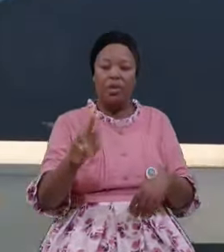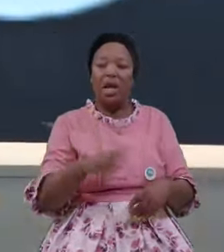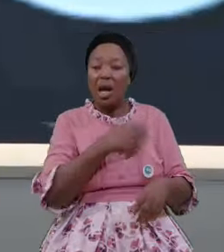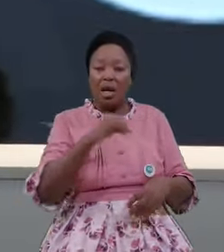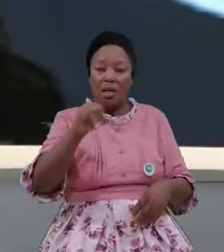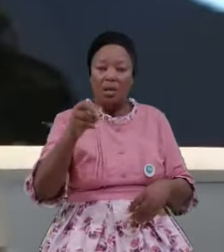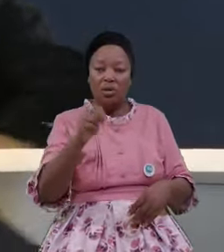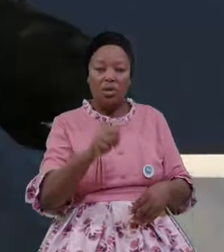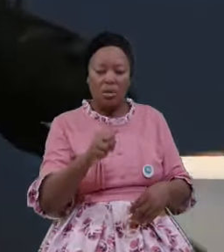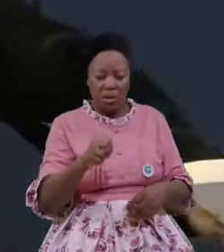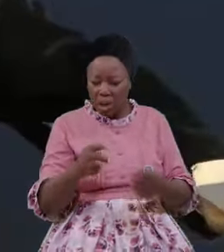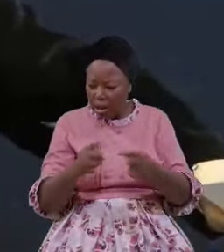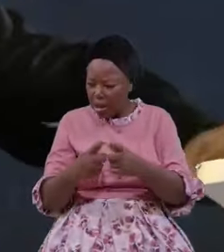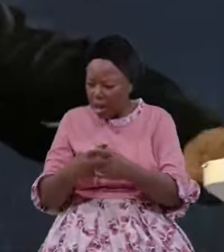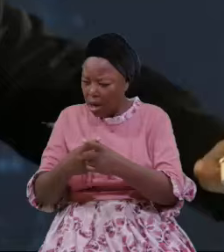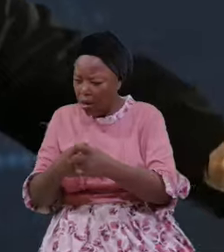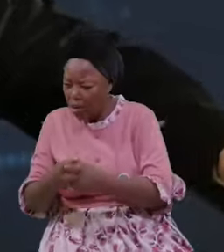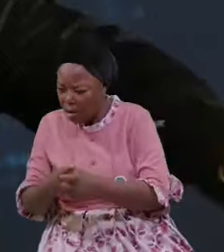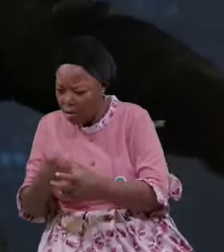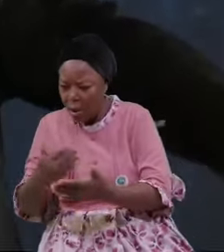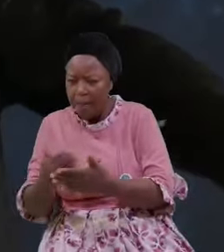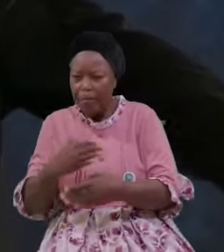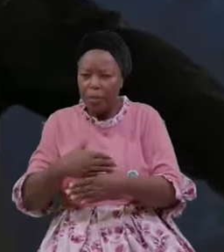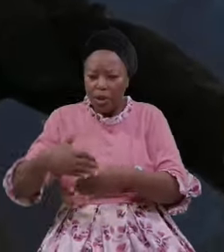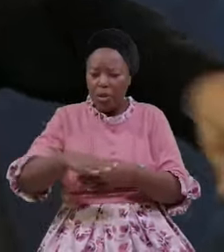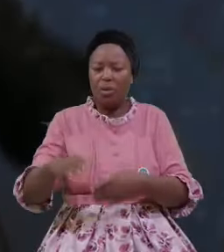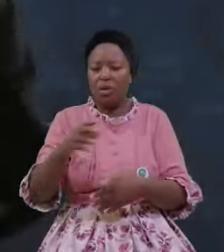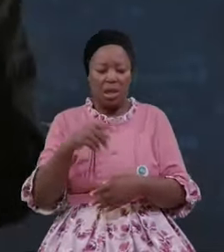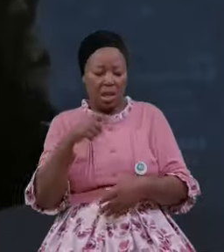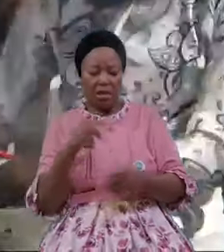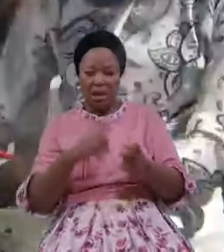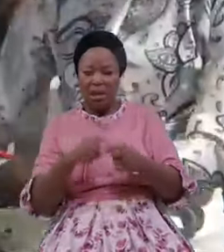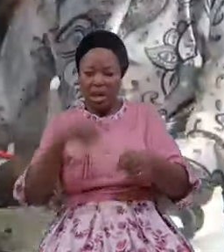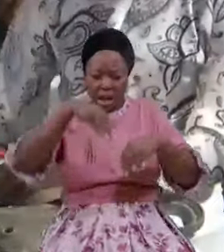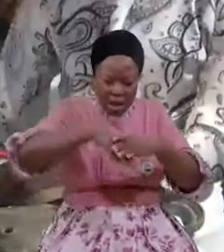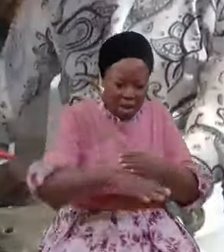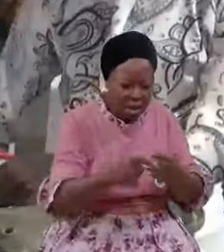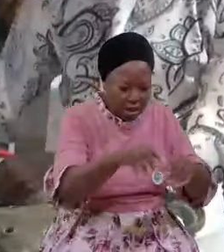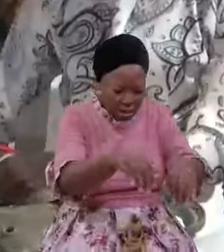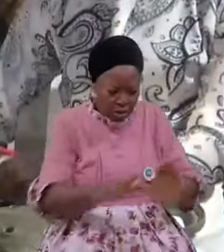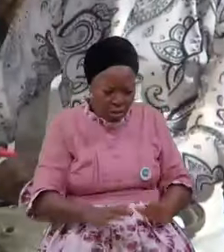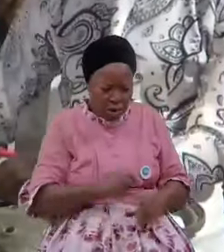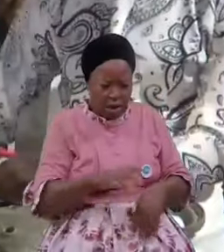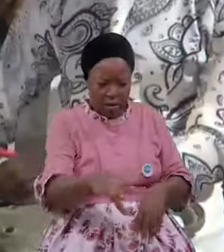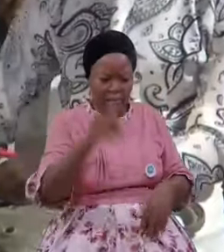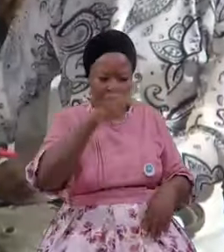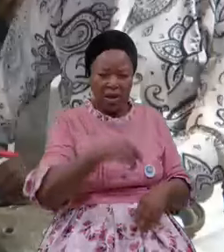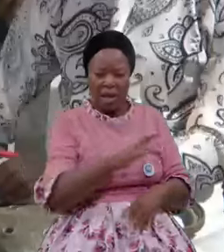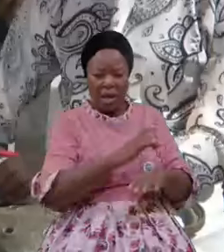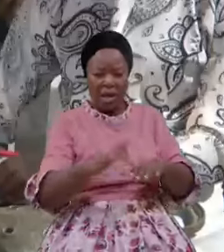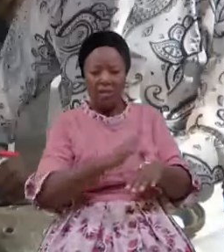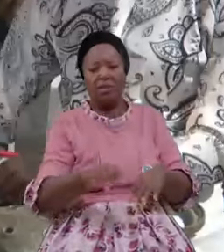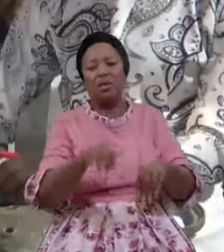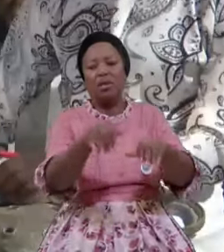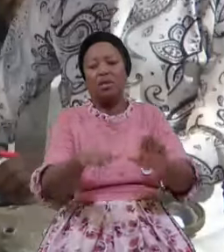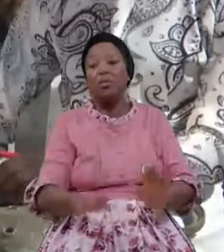Peter and John ran beyond him, and they entered the tomb, and they found an empty tomb. Nobody in